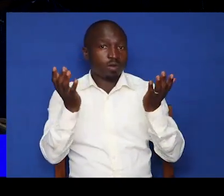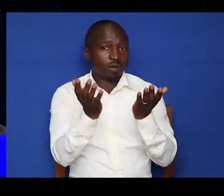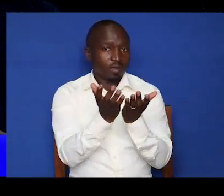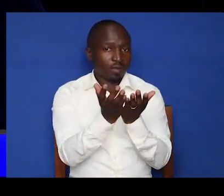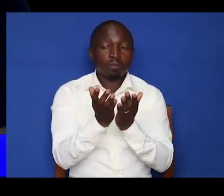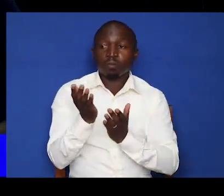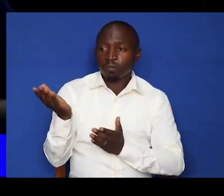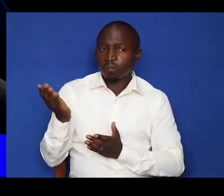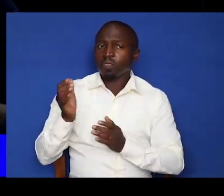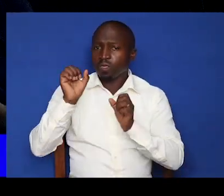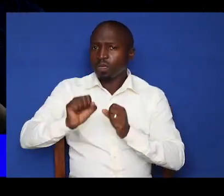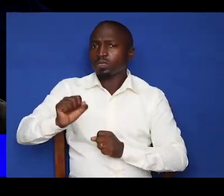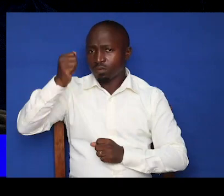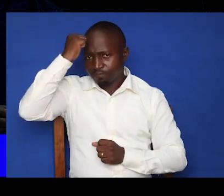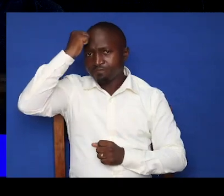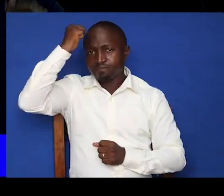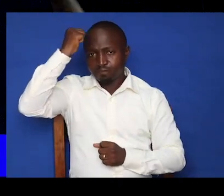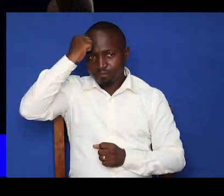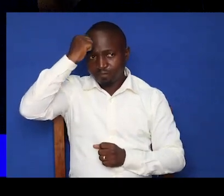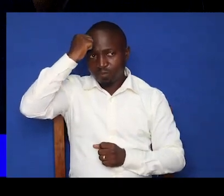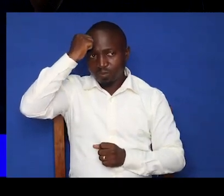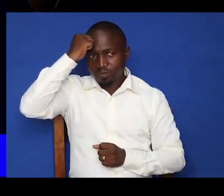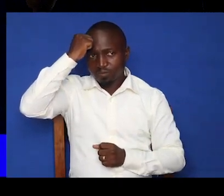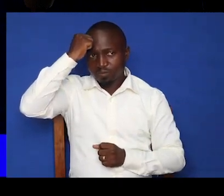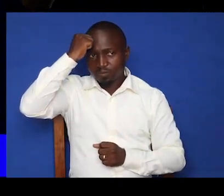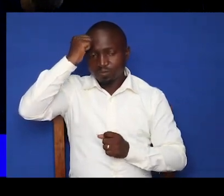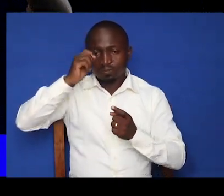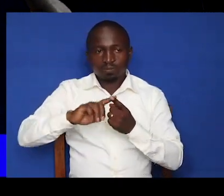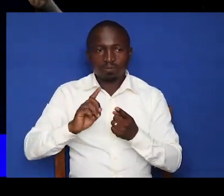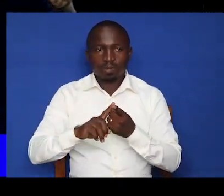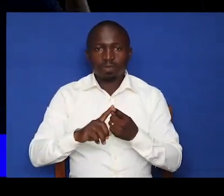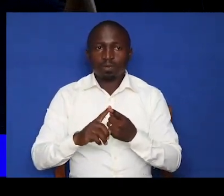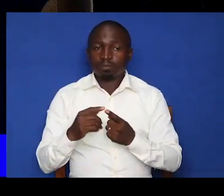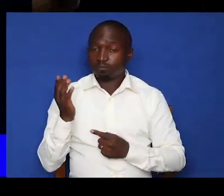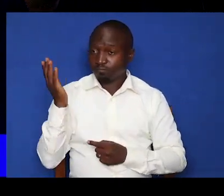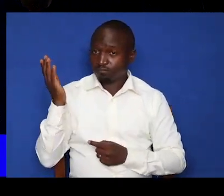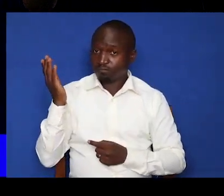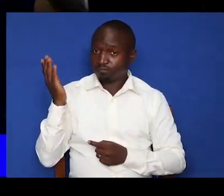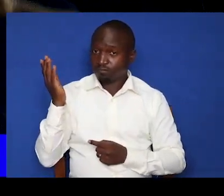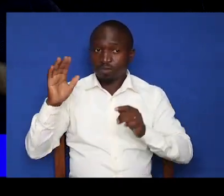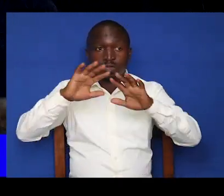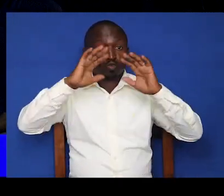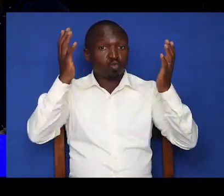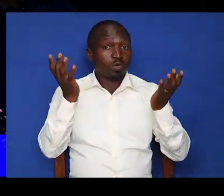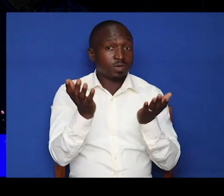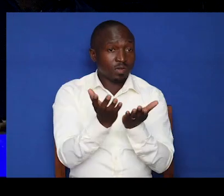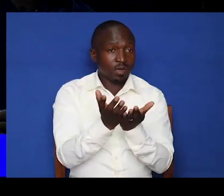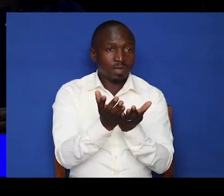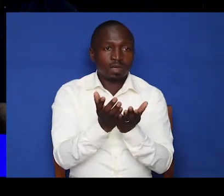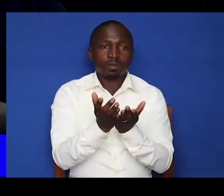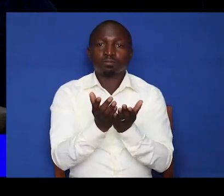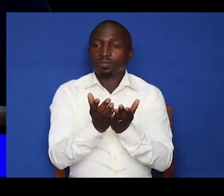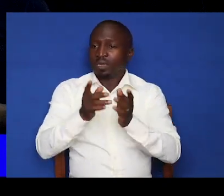Now, it should bear into our mind that the wealthy has a behavior